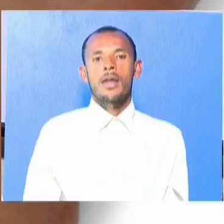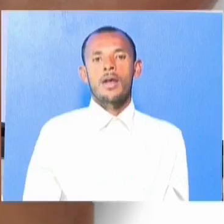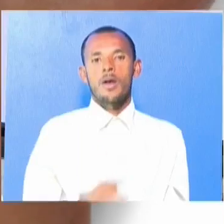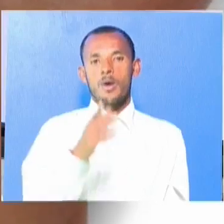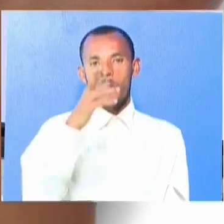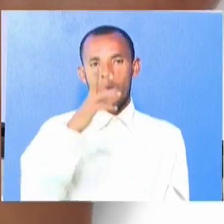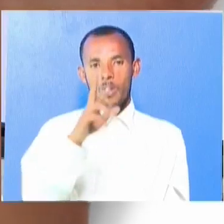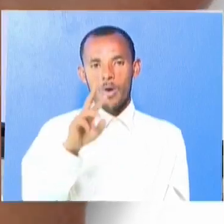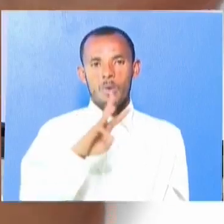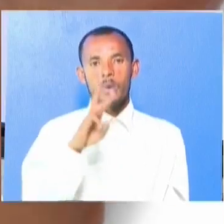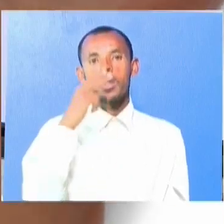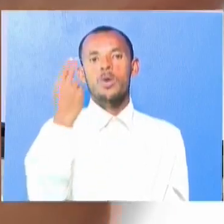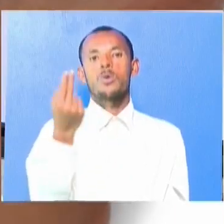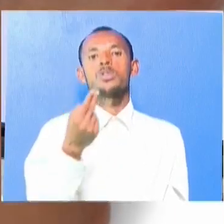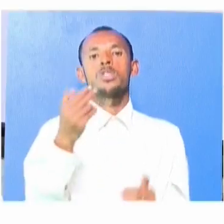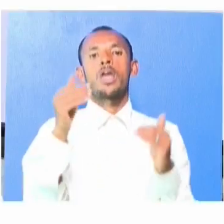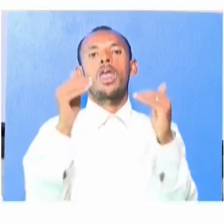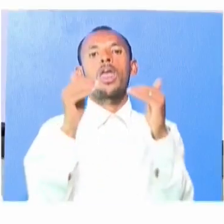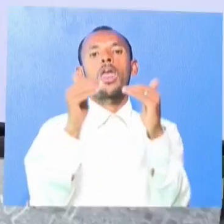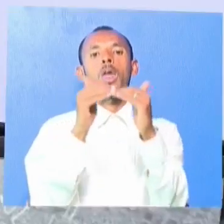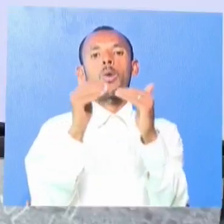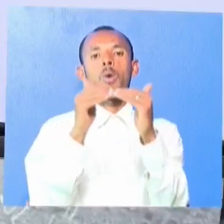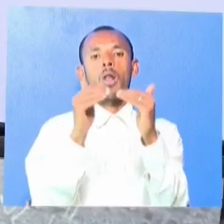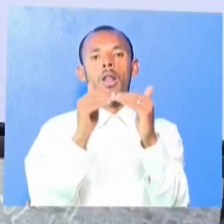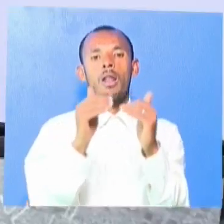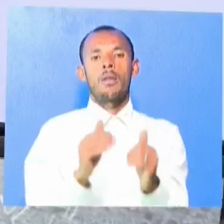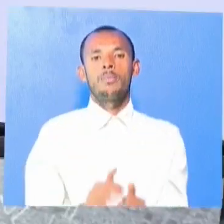or we use equal.